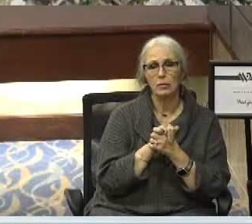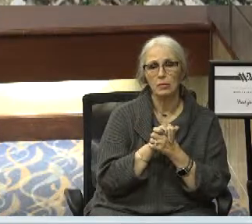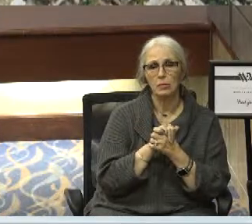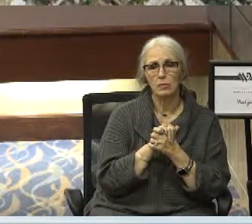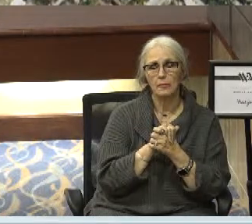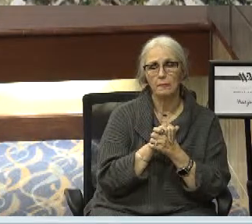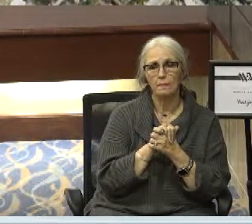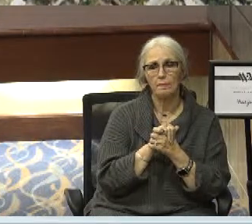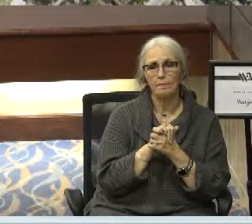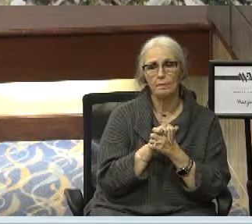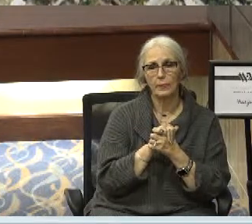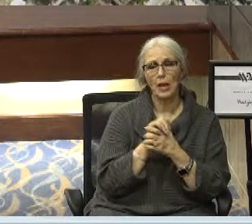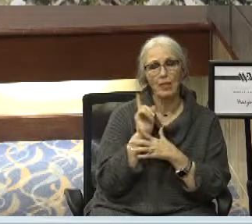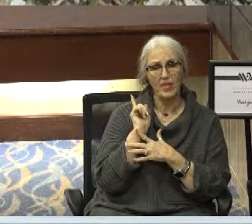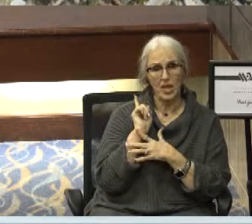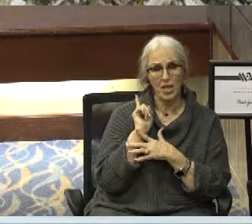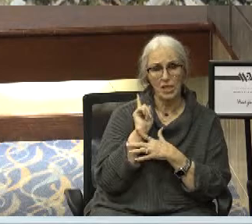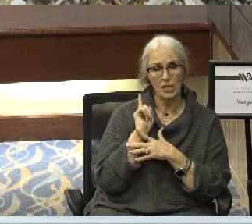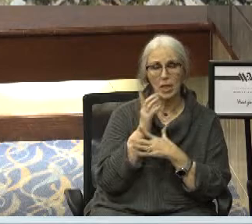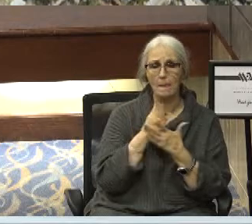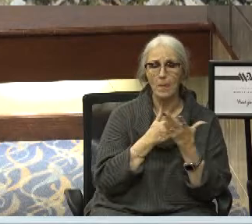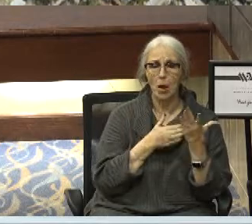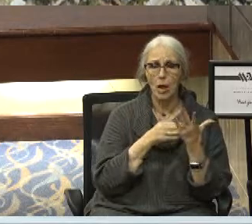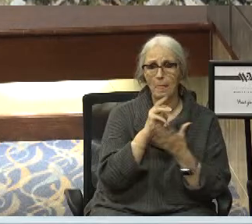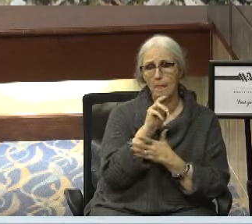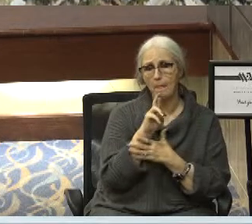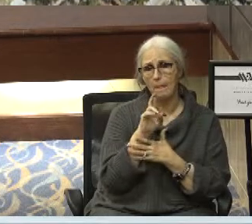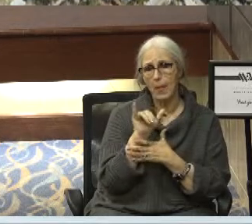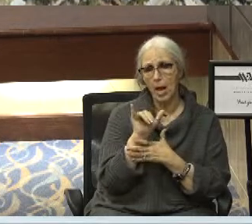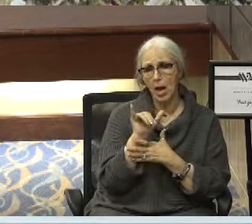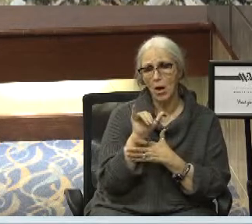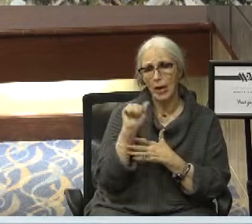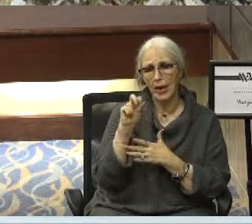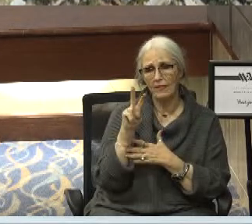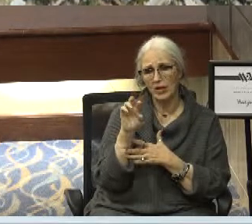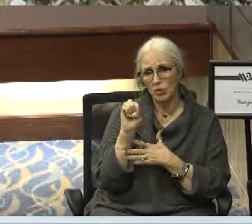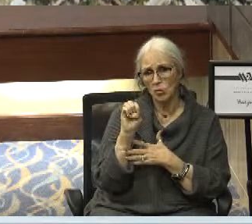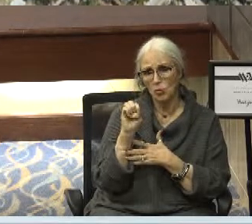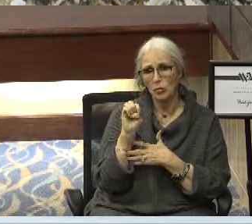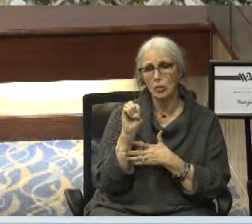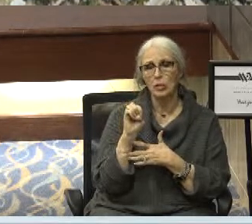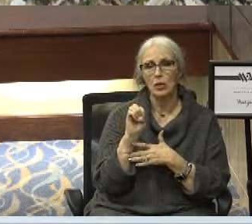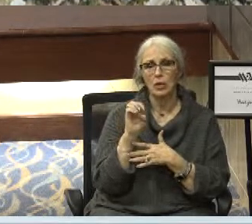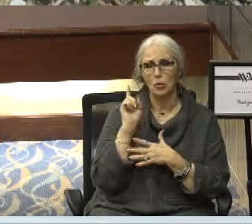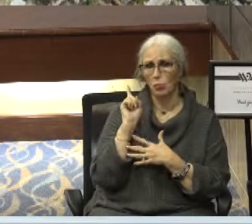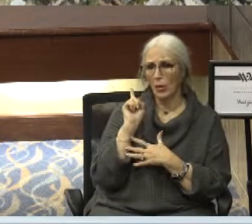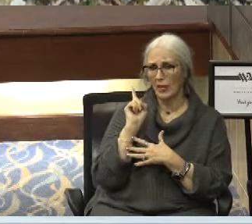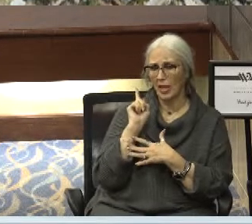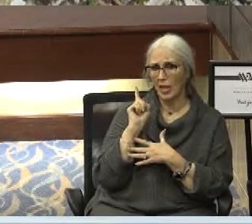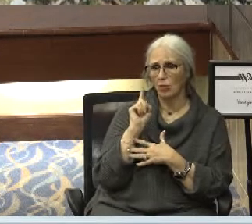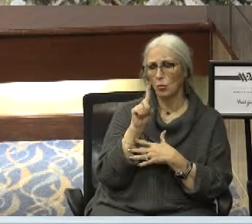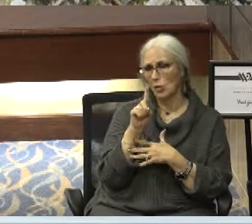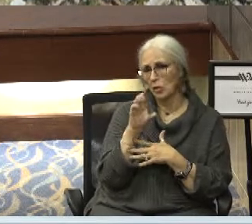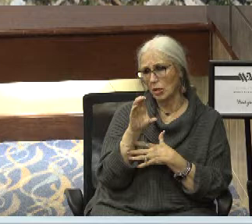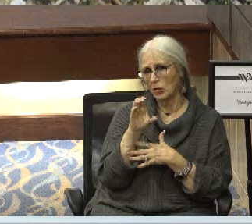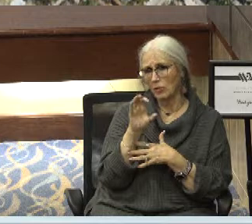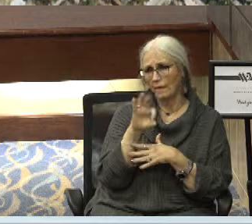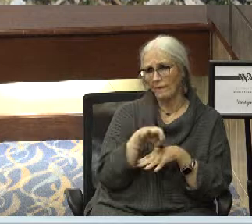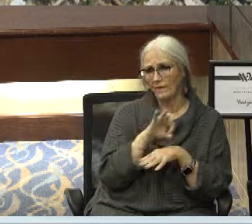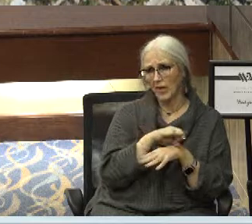Going here. This is actually a portion of Mary Avenue that's unbuilt. That right-of-way through there is 100 feet